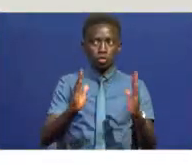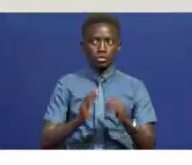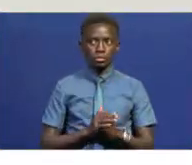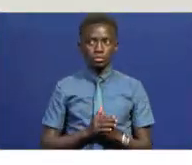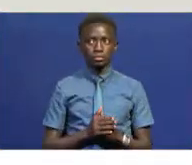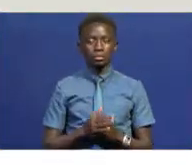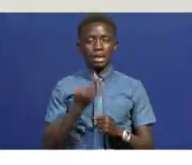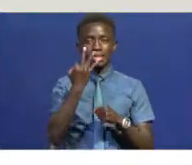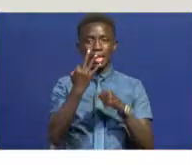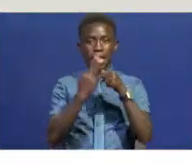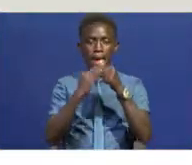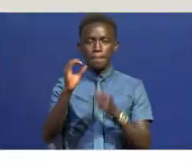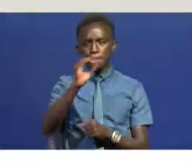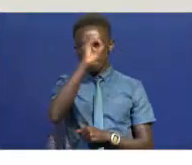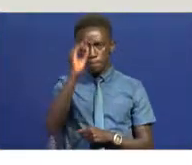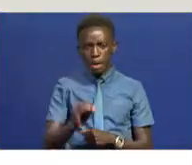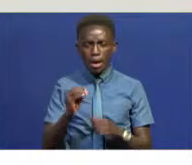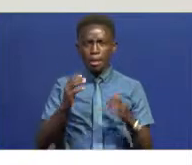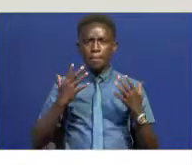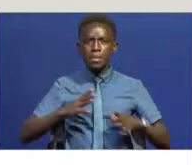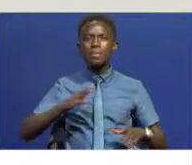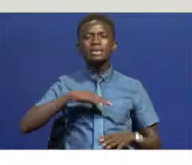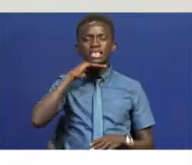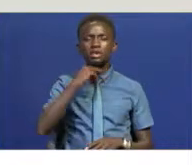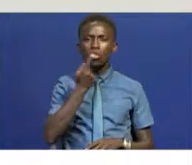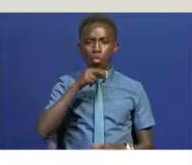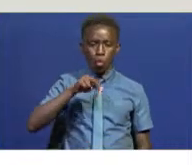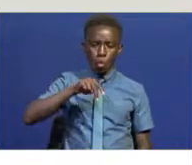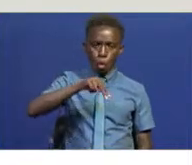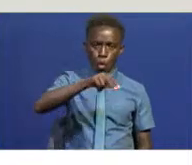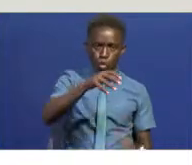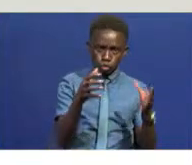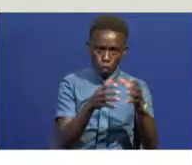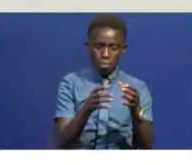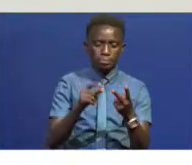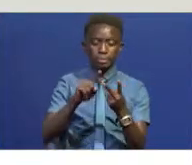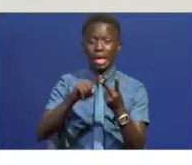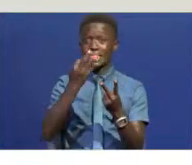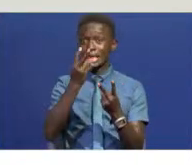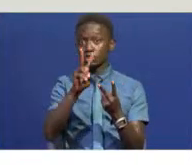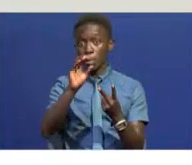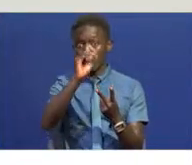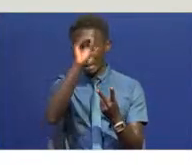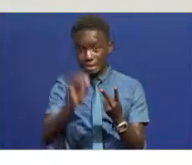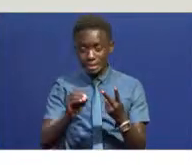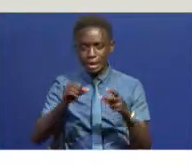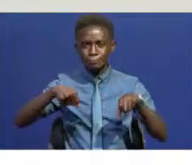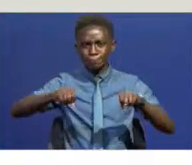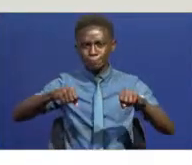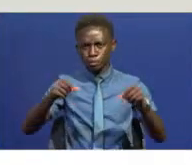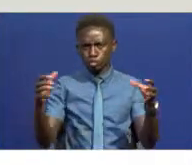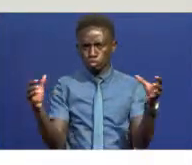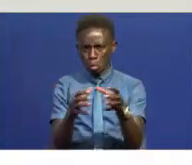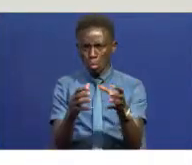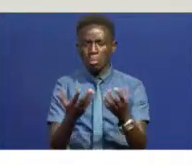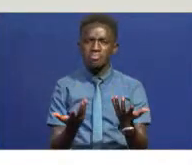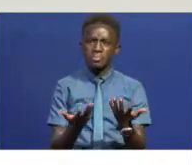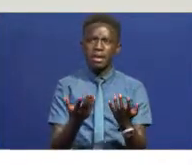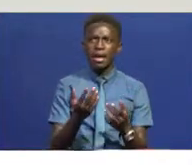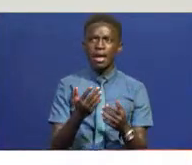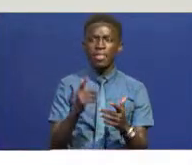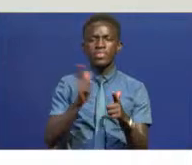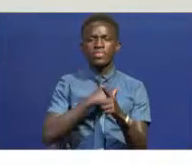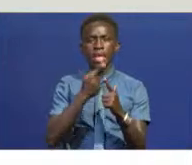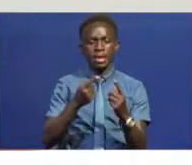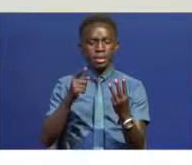of the people will lose, Your Excellency, are pedestrians. 32% are border riders. And Your Excellency, followed